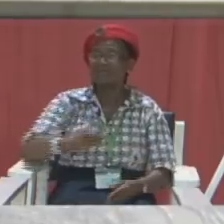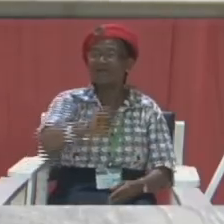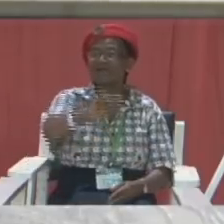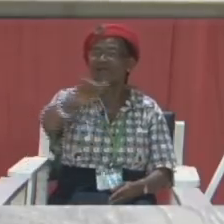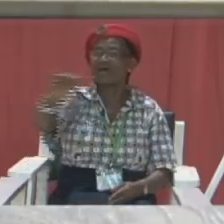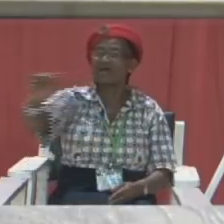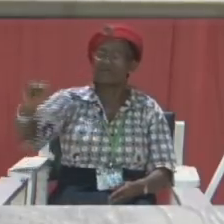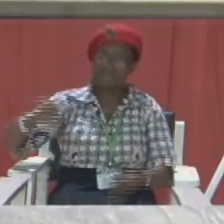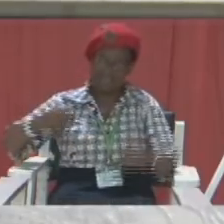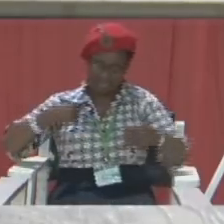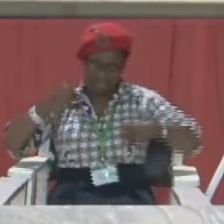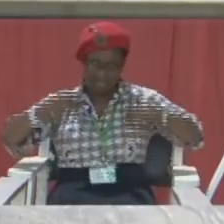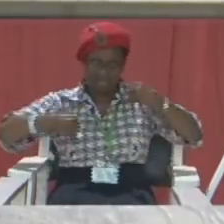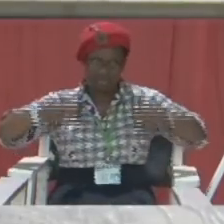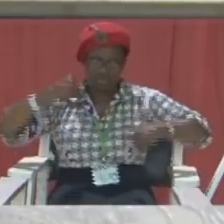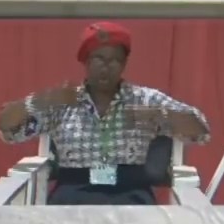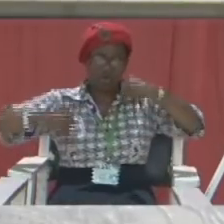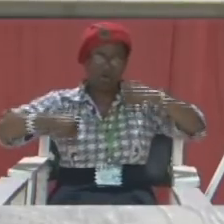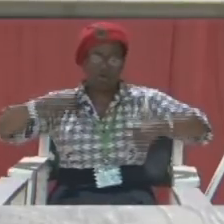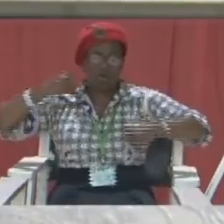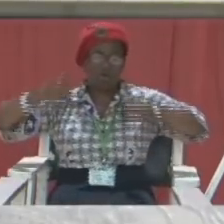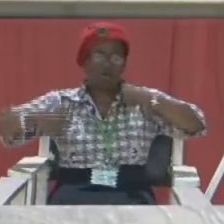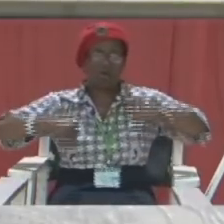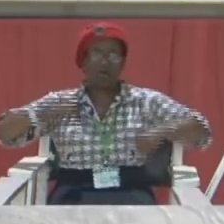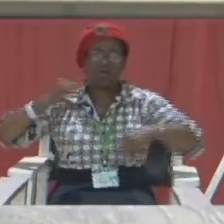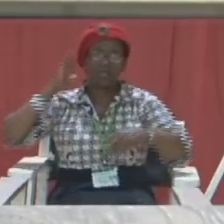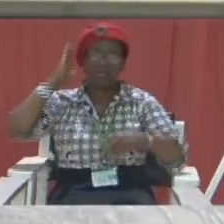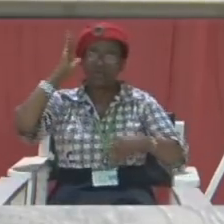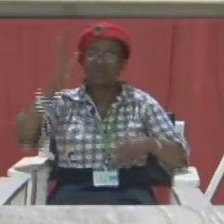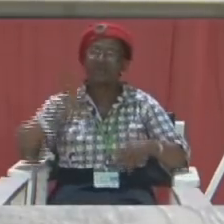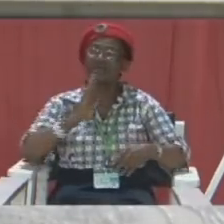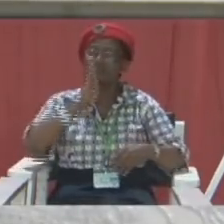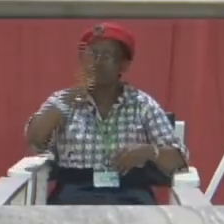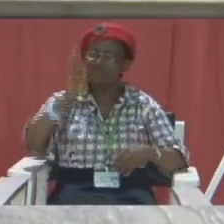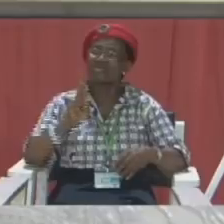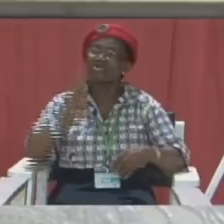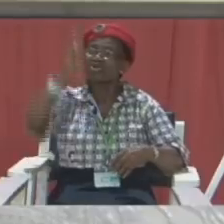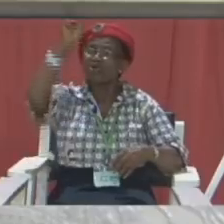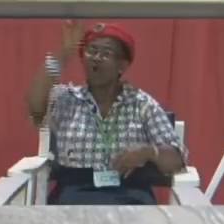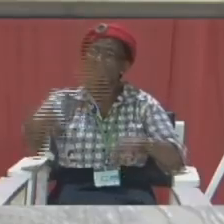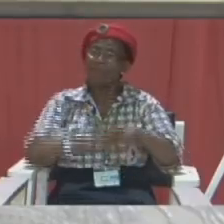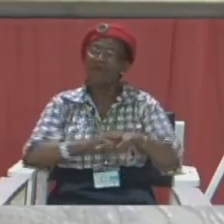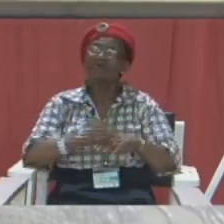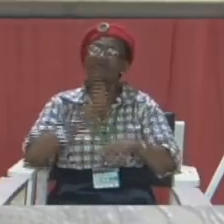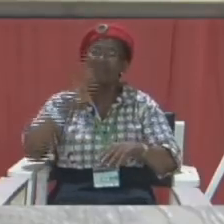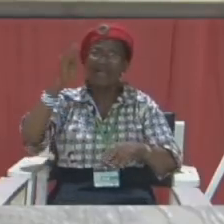joy. Ayo ainipekun shall be upon their heads. Yo si wa lori won.